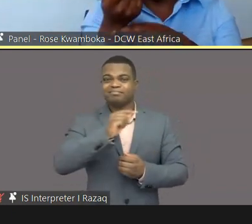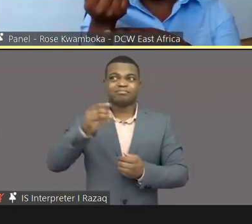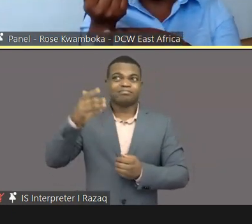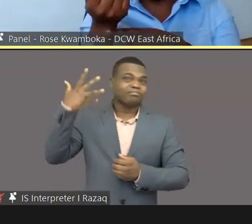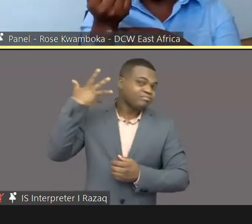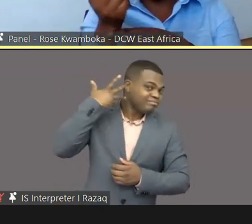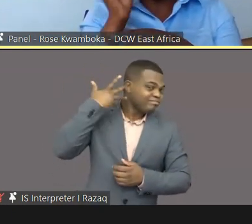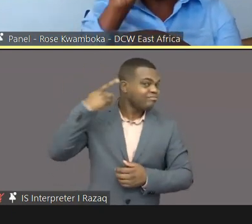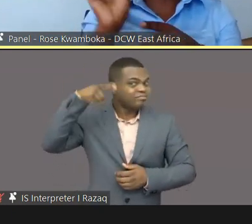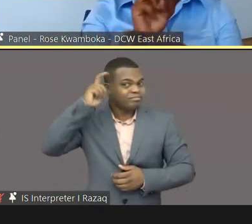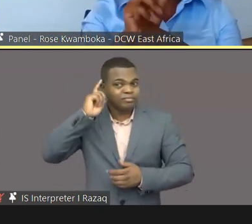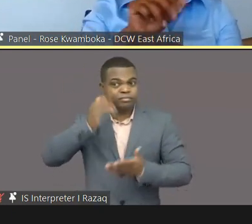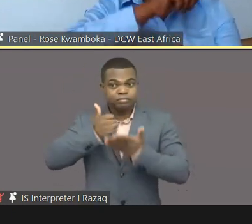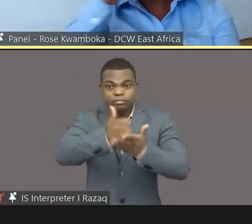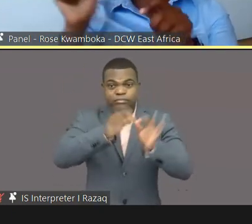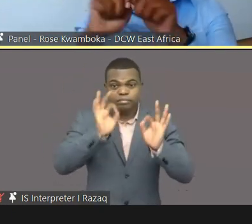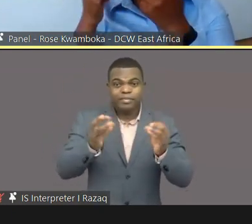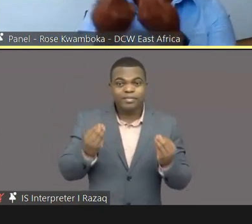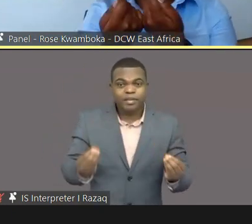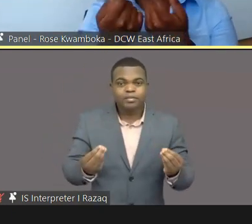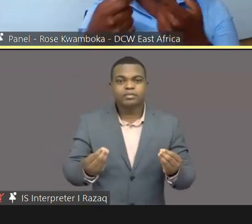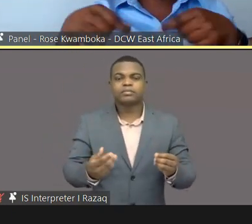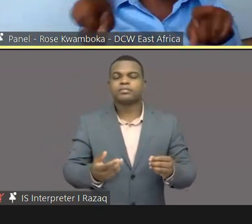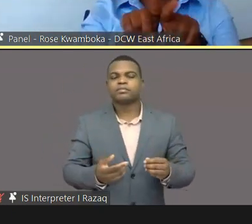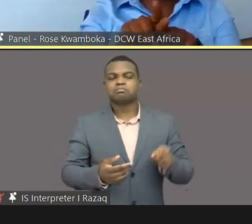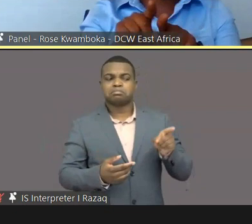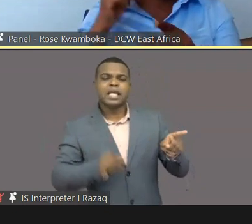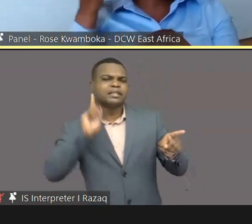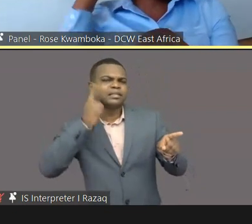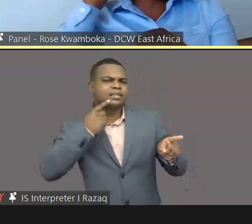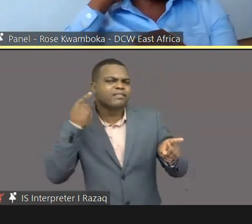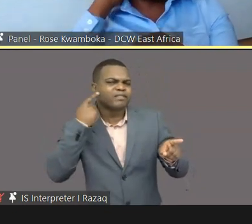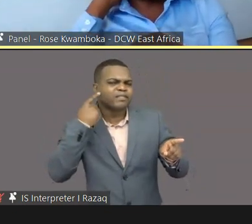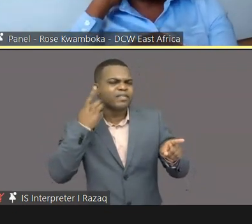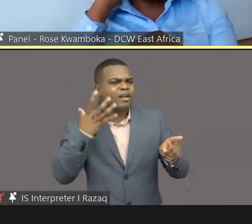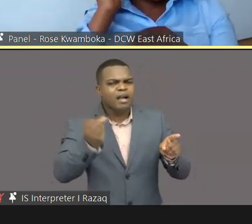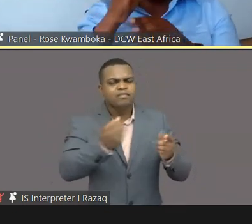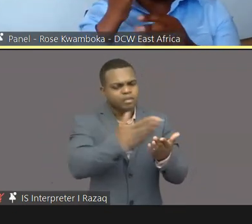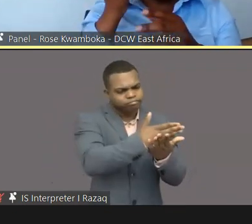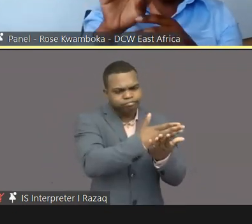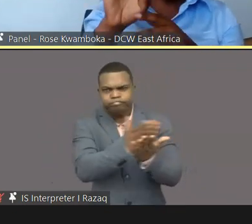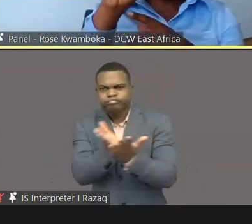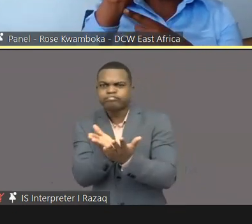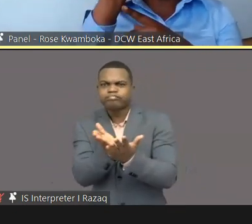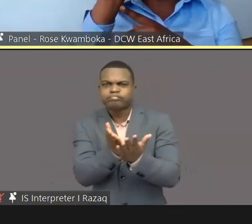Only a tiny minority will use other types, such as cochlear